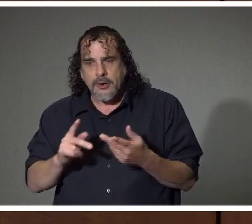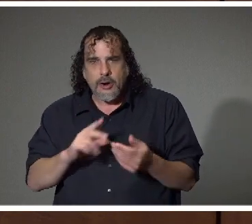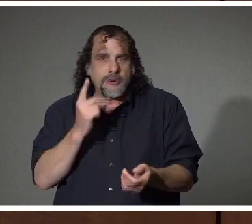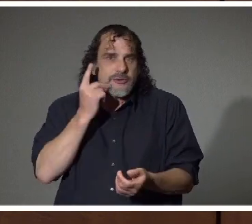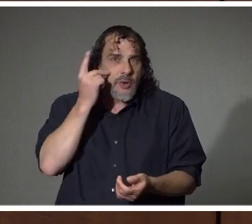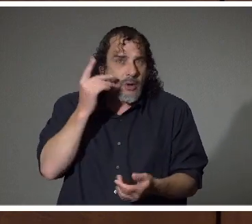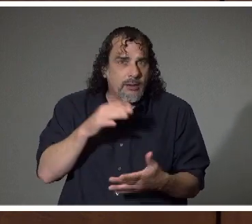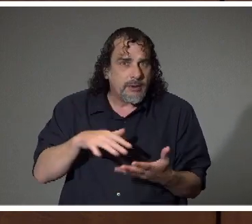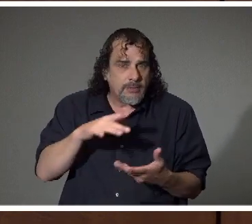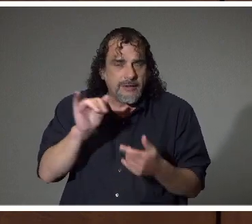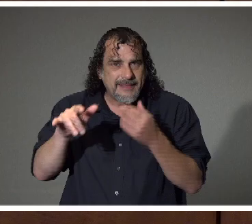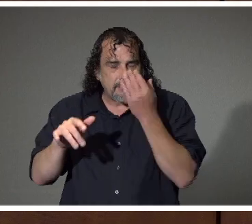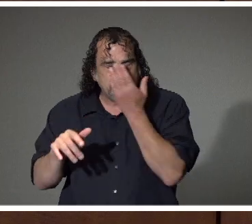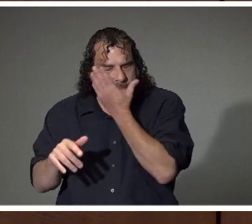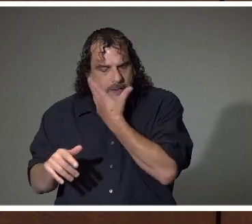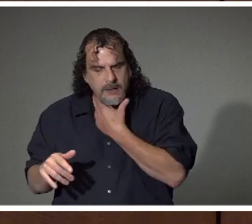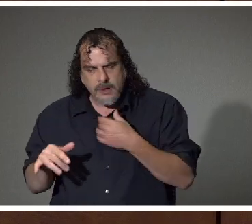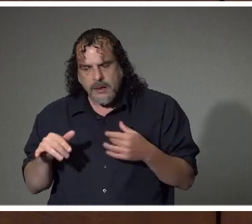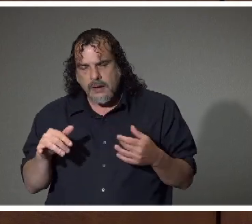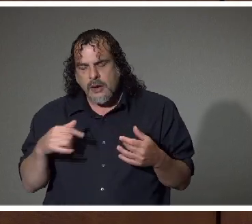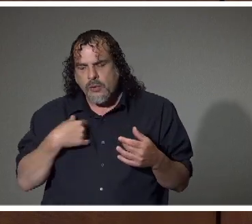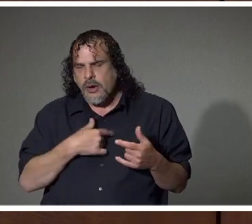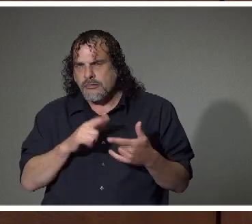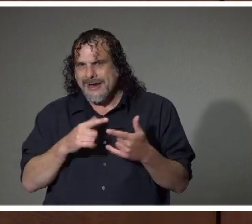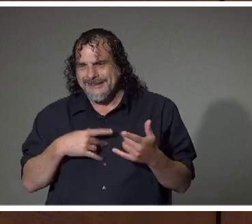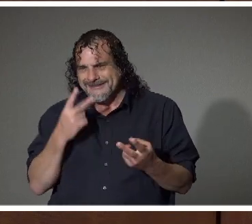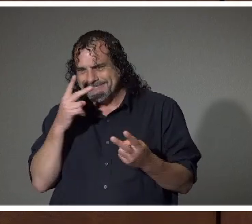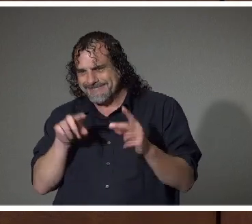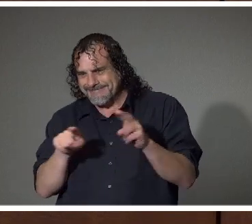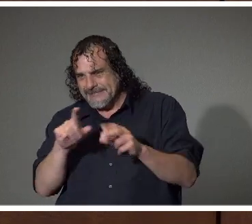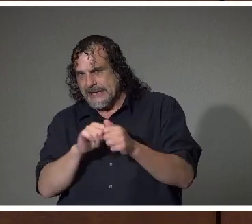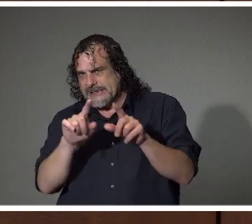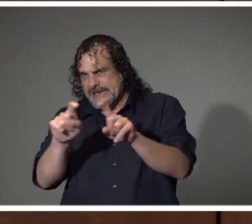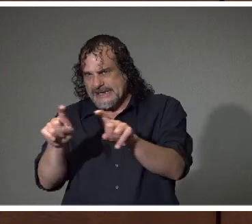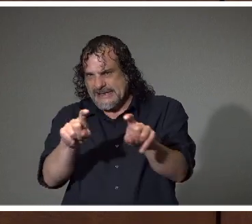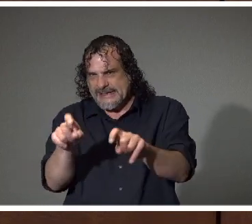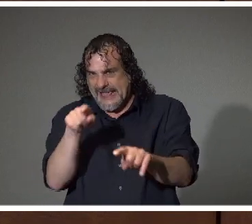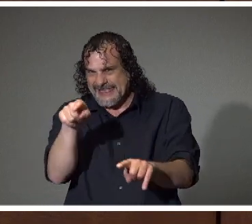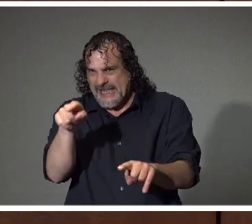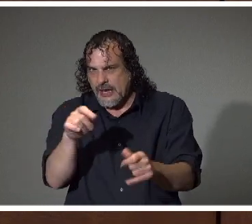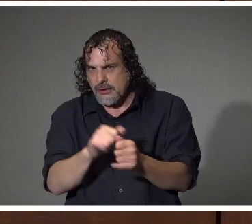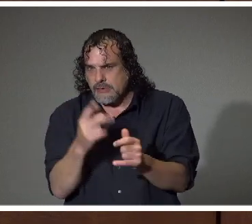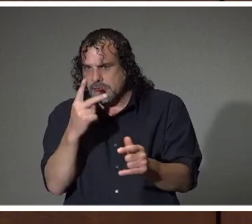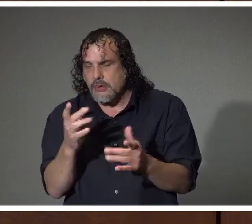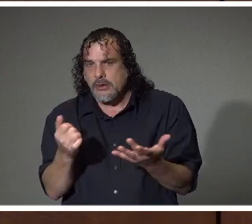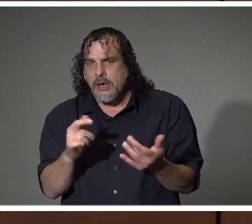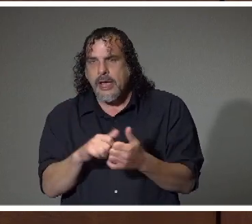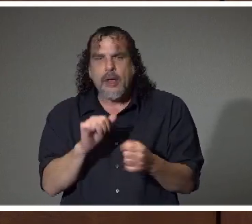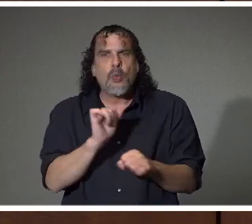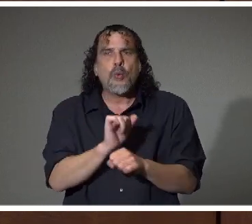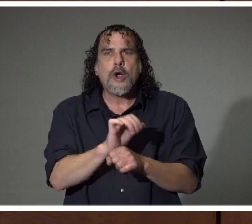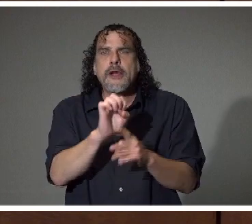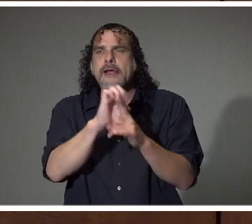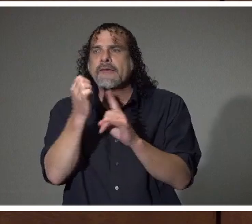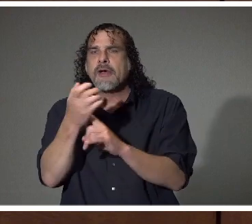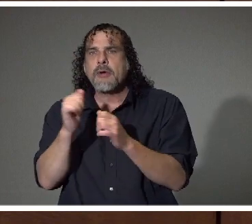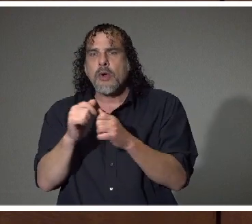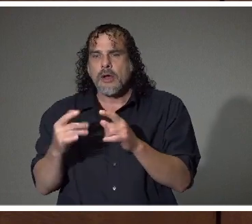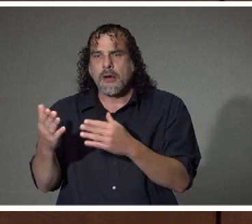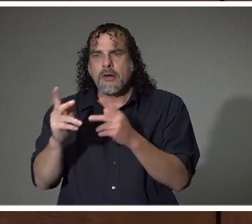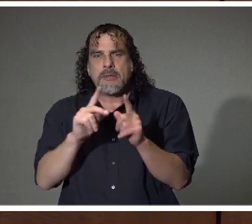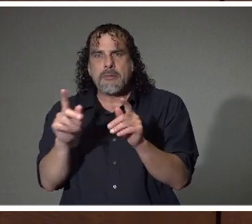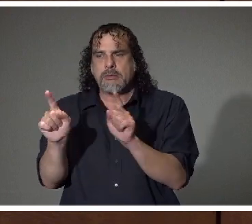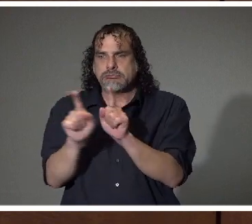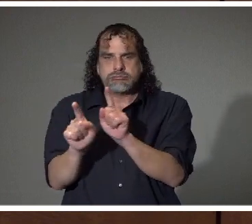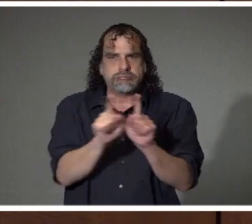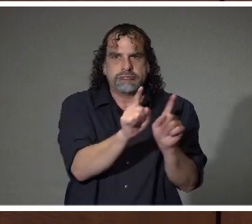sure that we respond to those aggressively and even more aggressively as we go into the coming weeks. But also to work environments where people are in close proximity to one